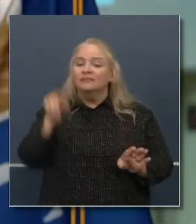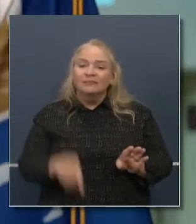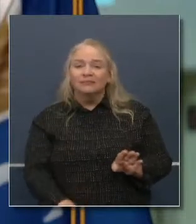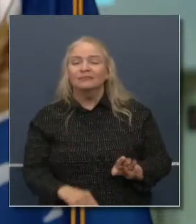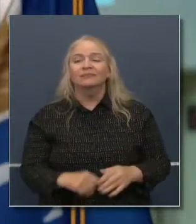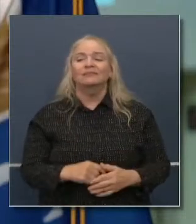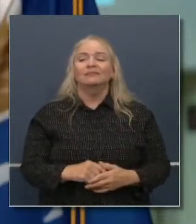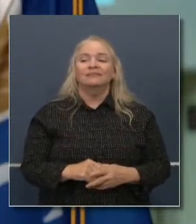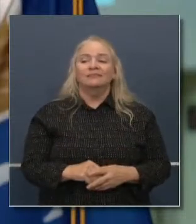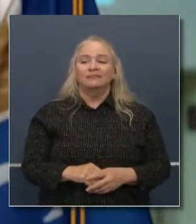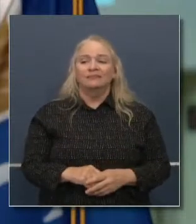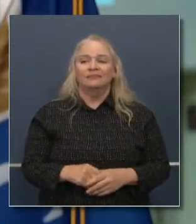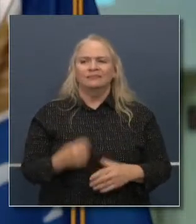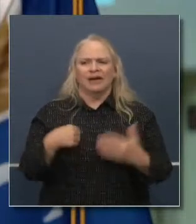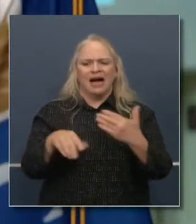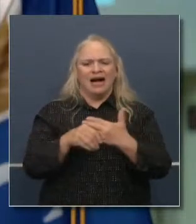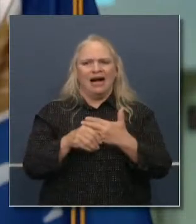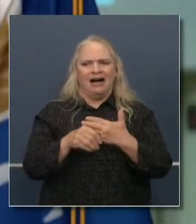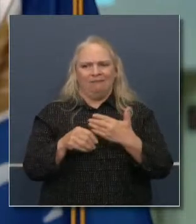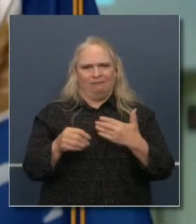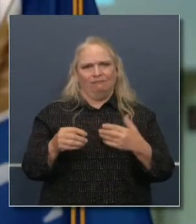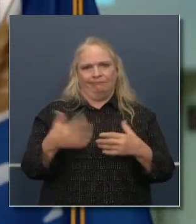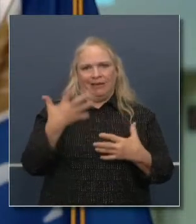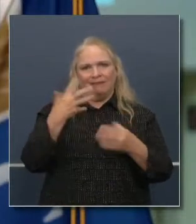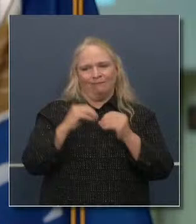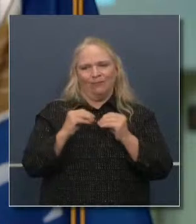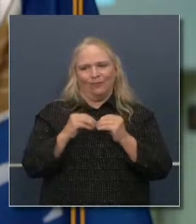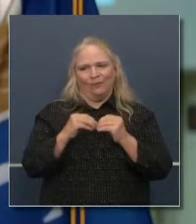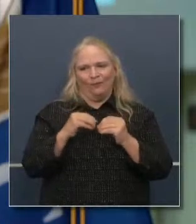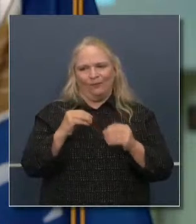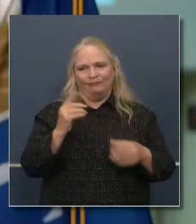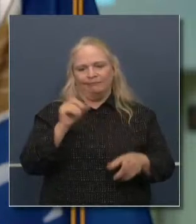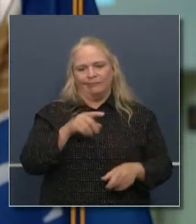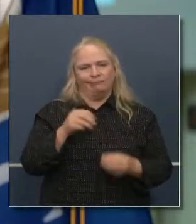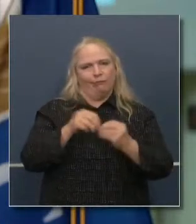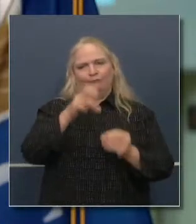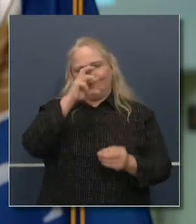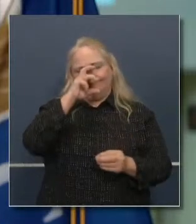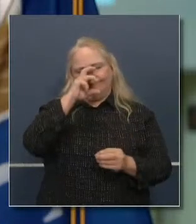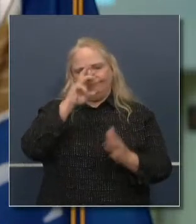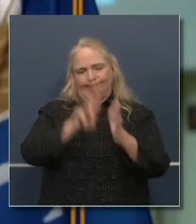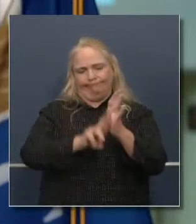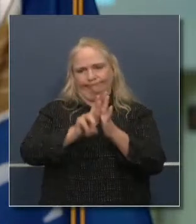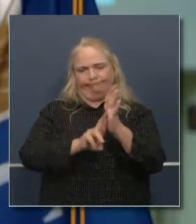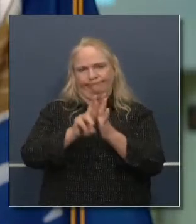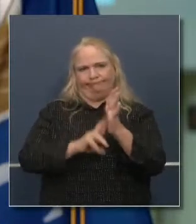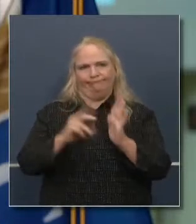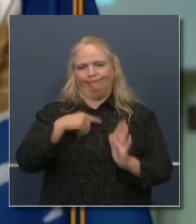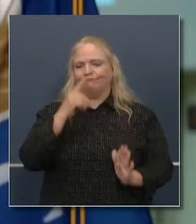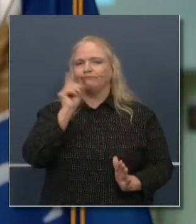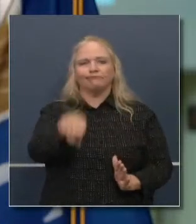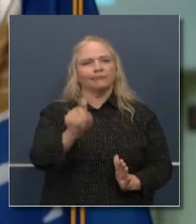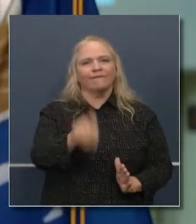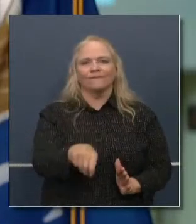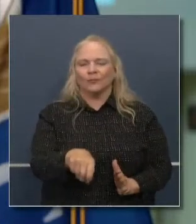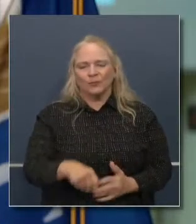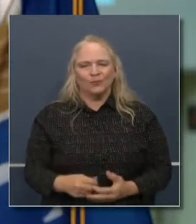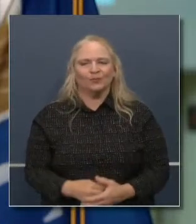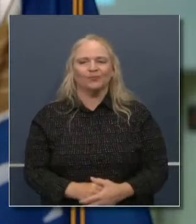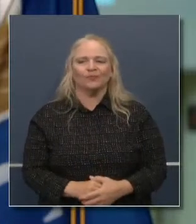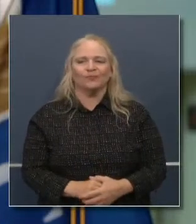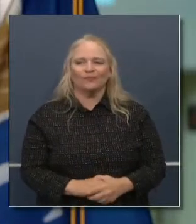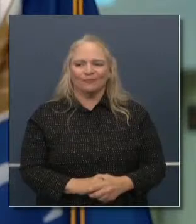the monitoring list and more people now going from one county to the other, and ICU and